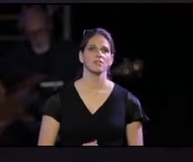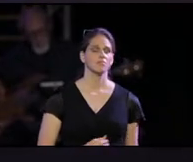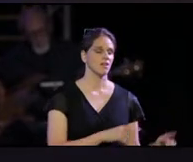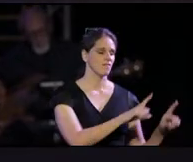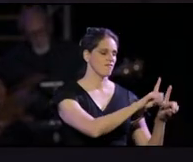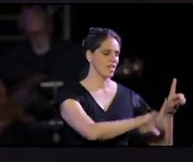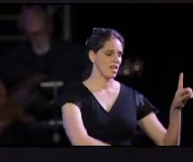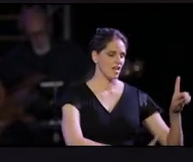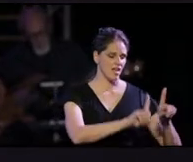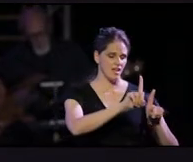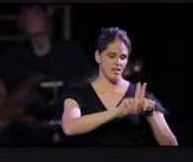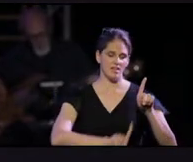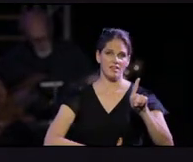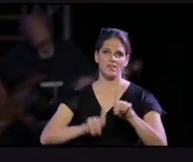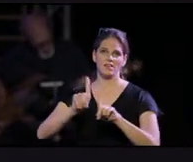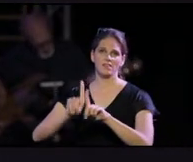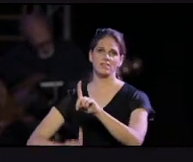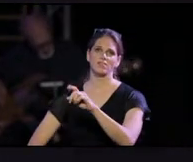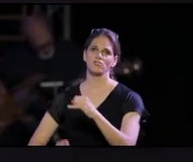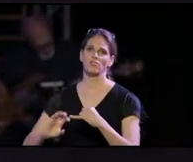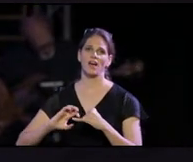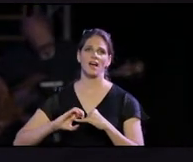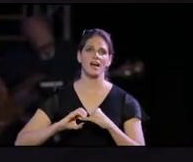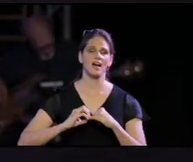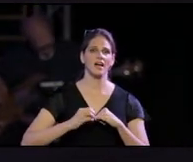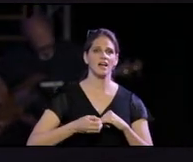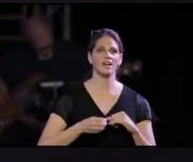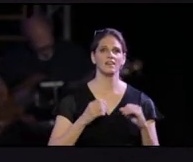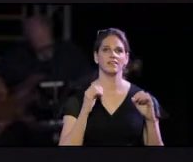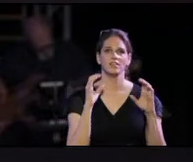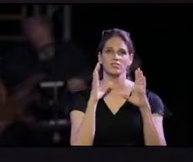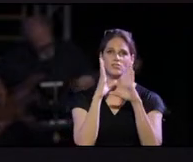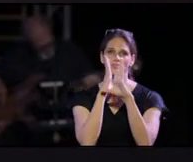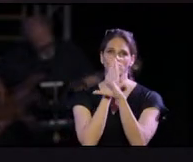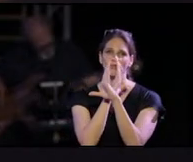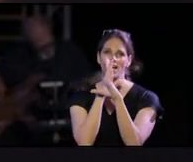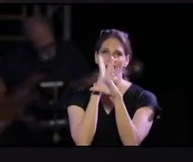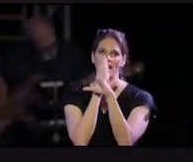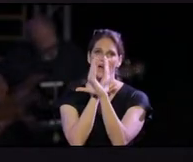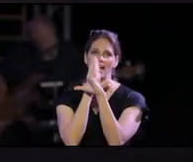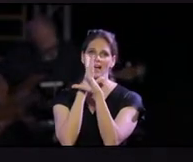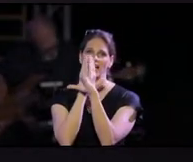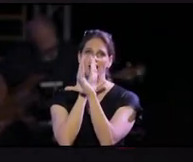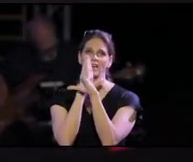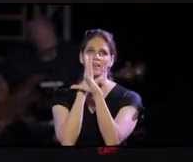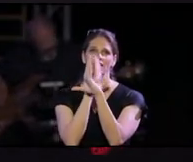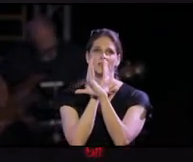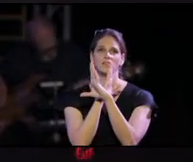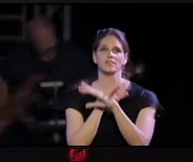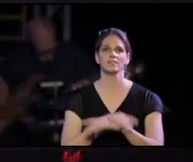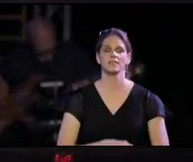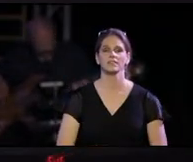alive. And all my failures I tried to